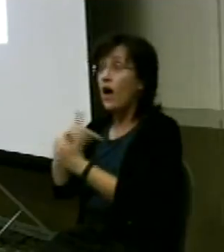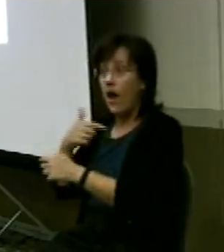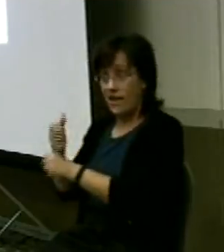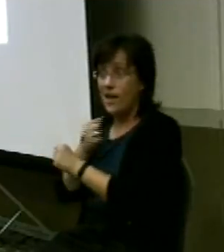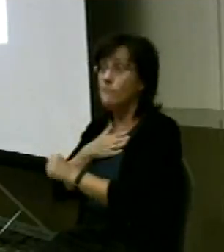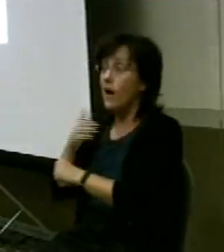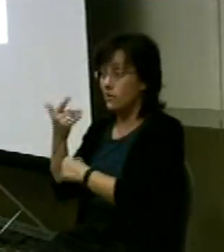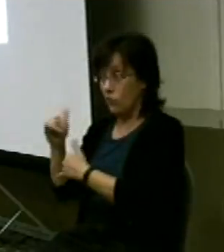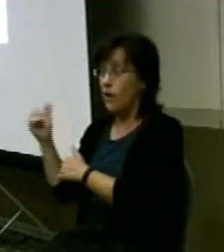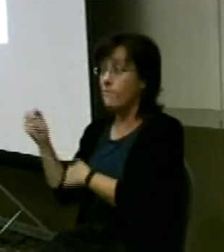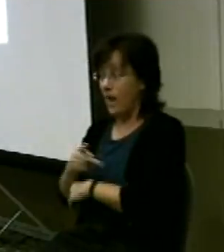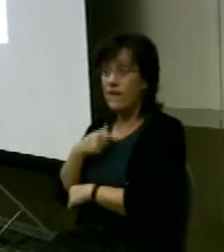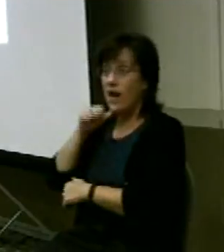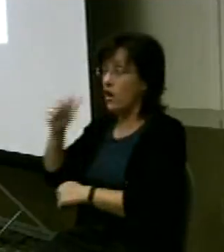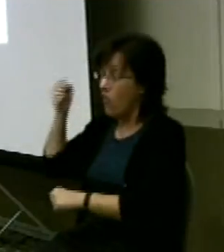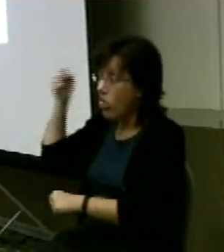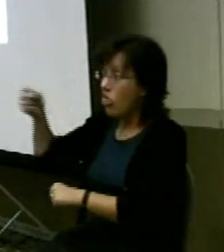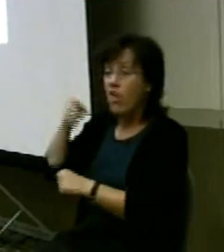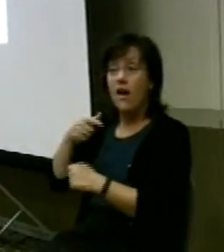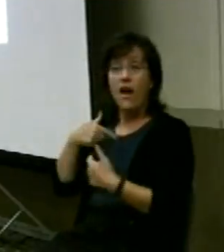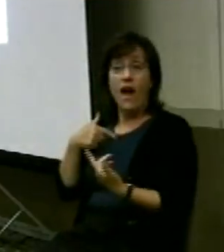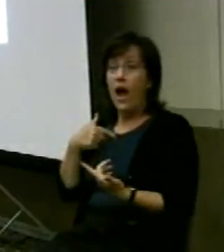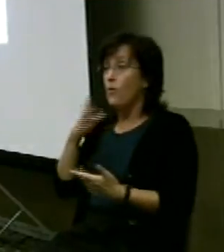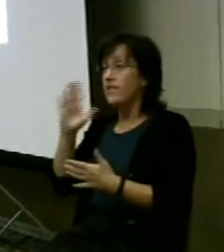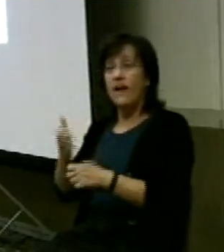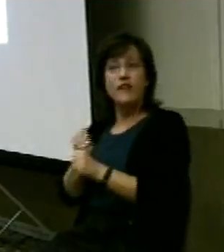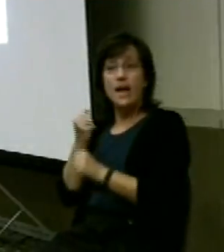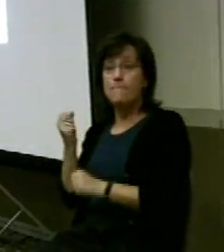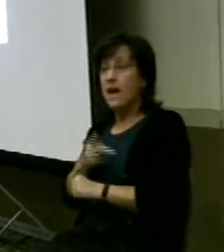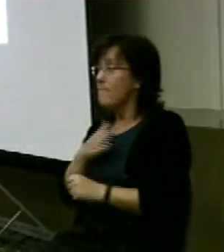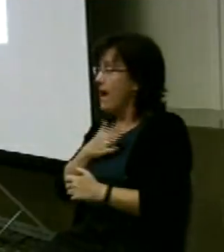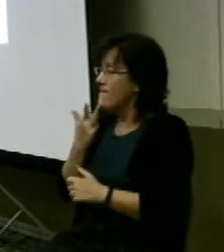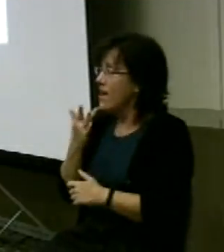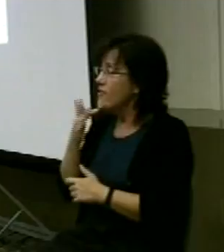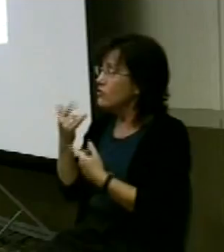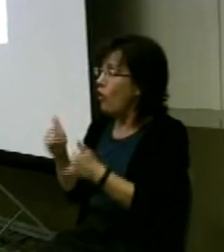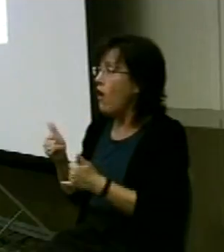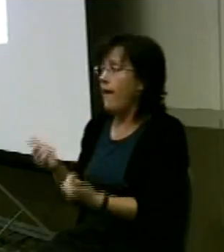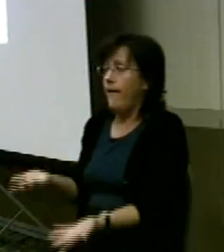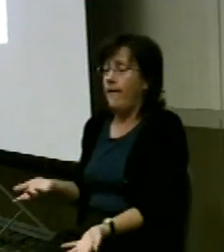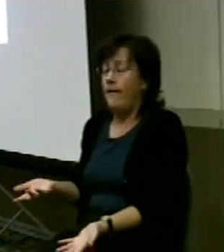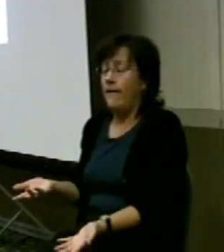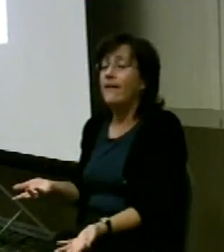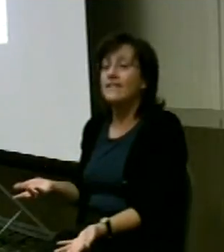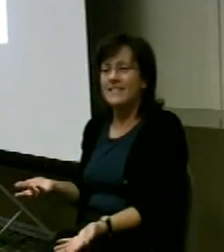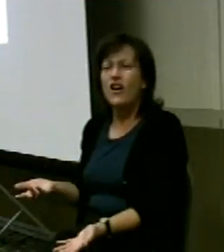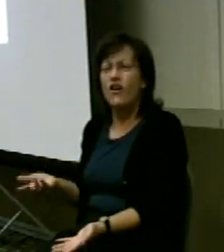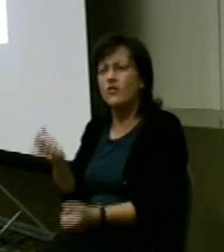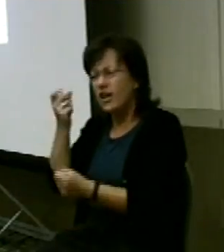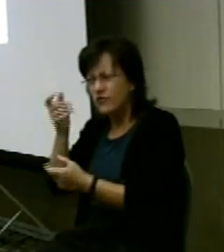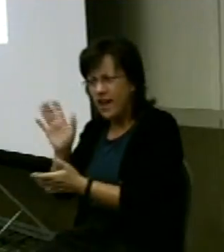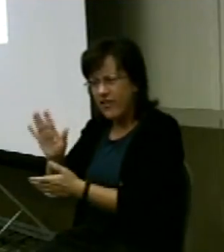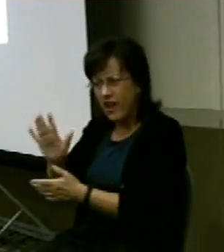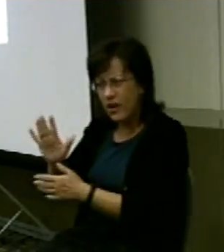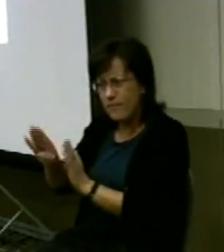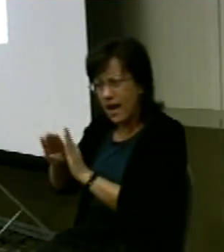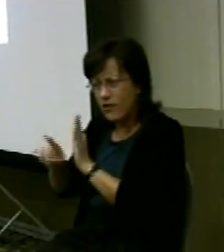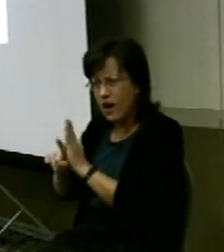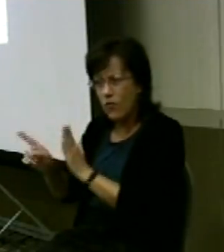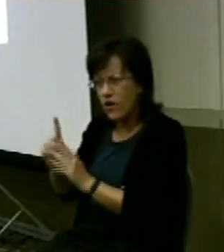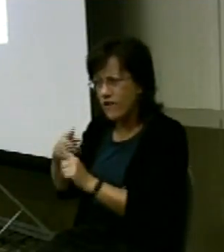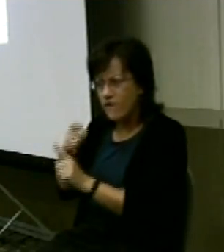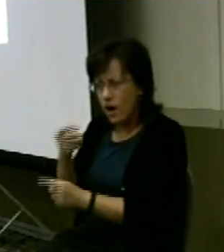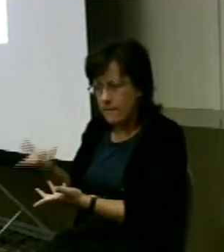don't swat him upside the head, that toy is gone for life, and it was my favorite toy. So just really understanding where our students come from, and